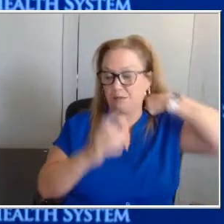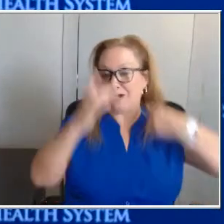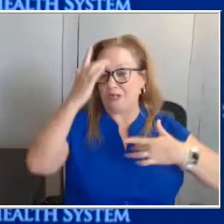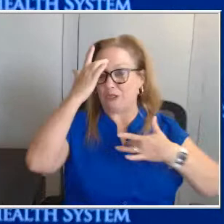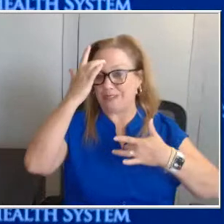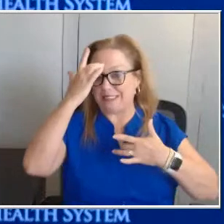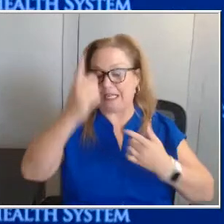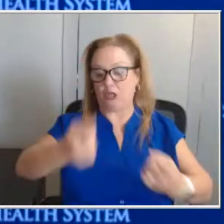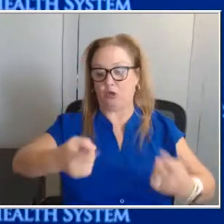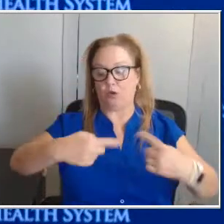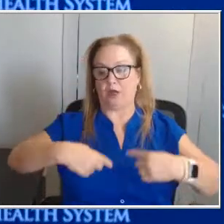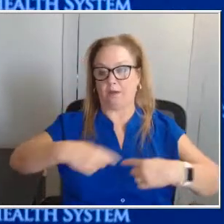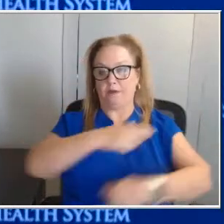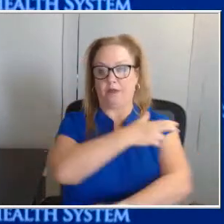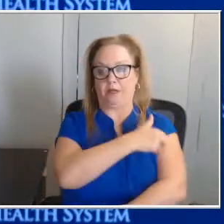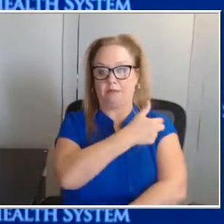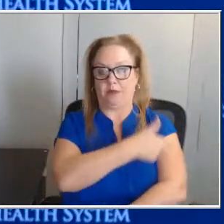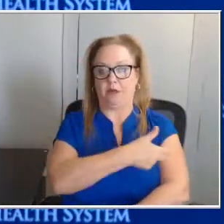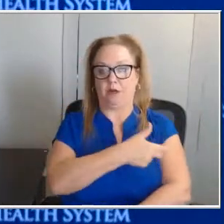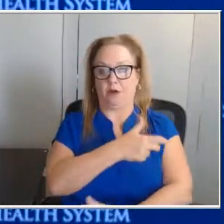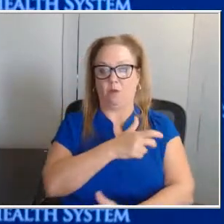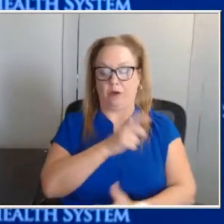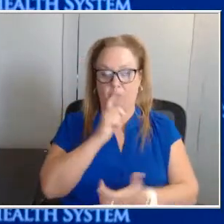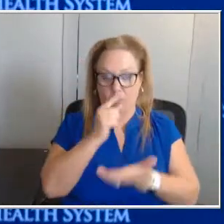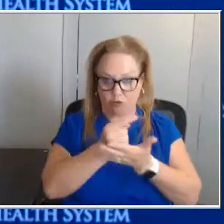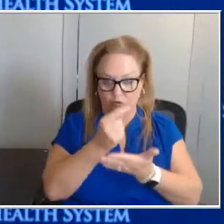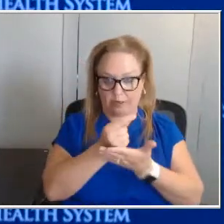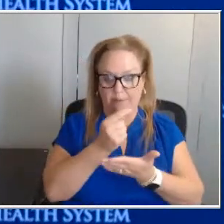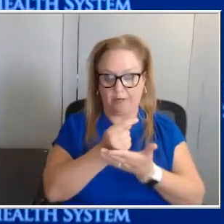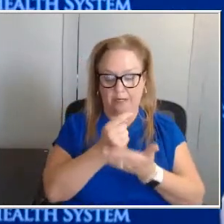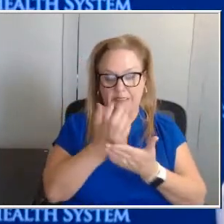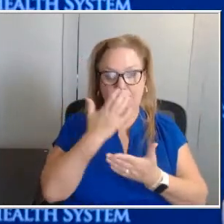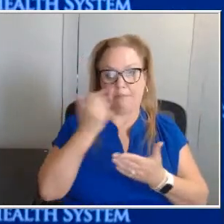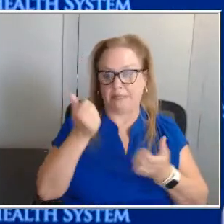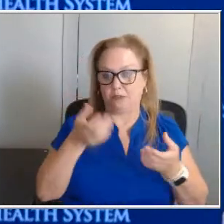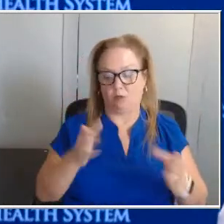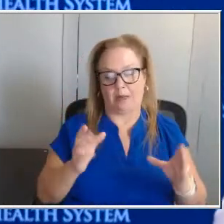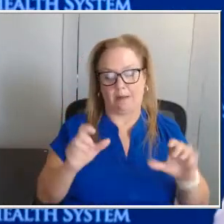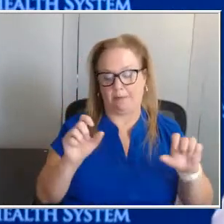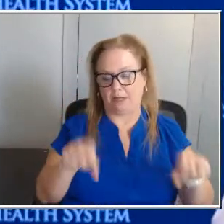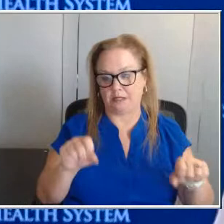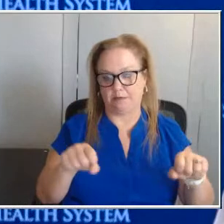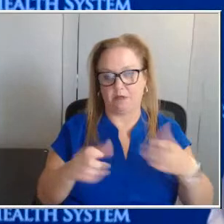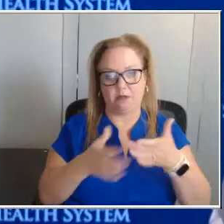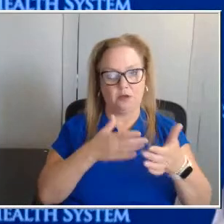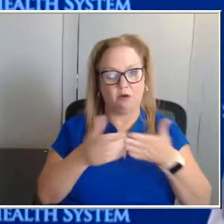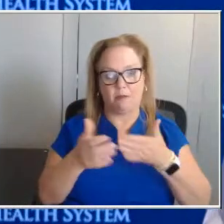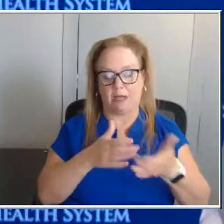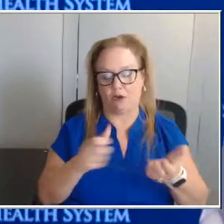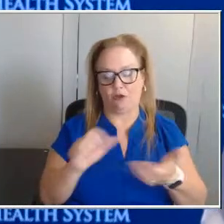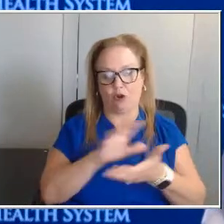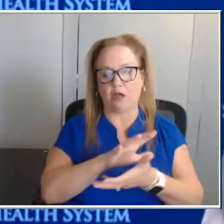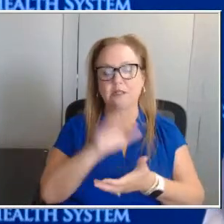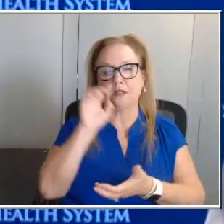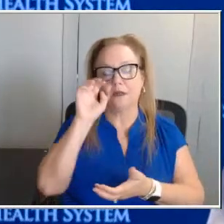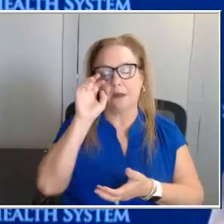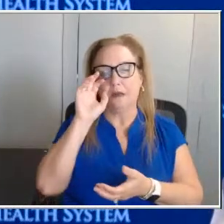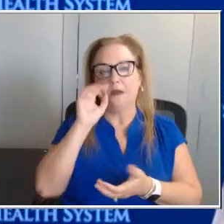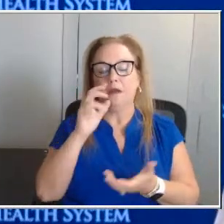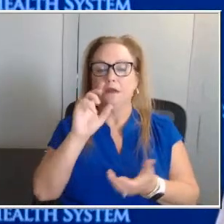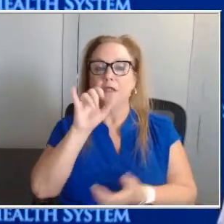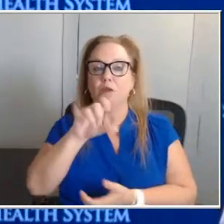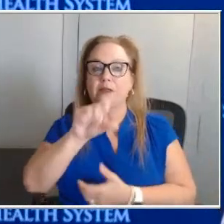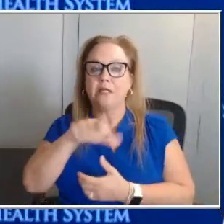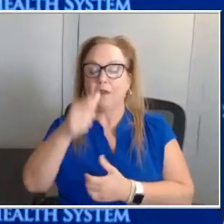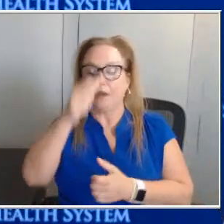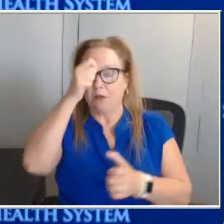our facility, we are going to be aggressive and treat you as optimally as possible, no matter what that cause is. So I think that's the other thing to remember is